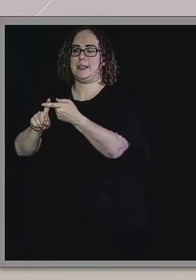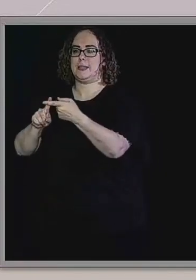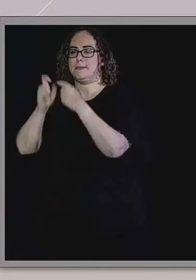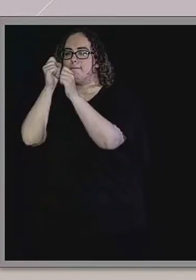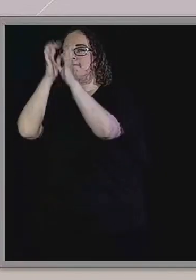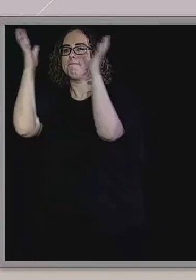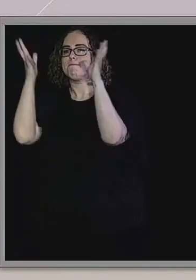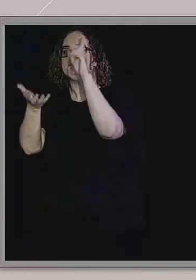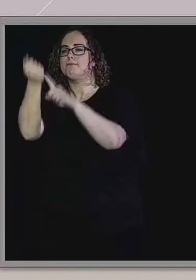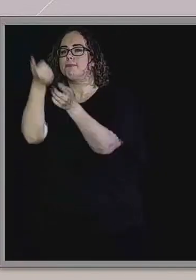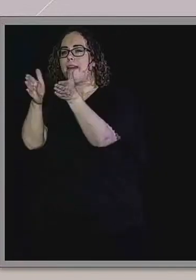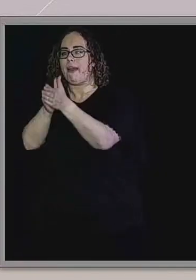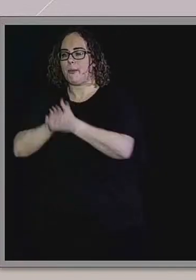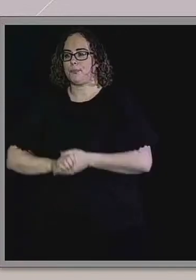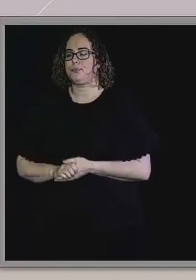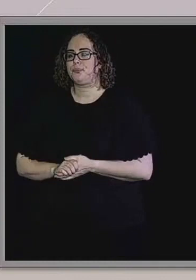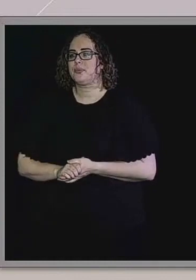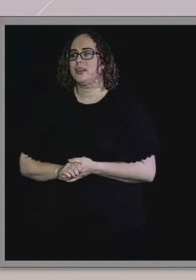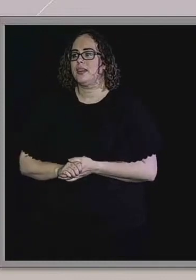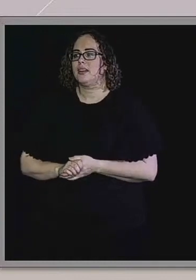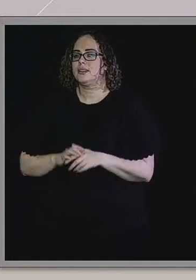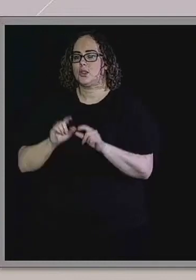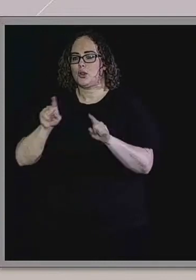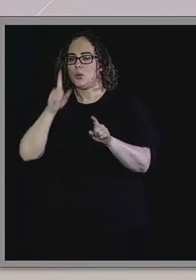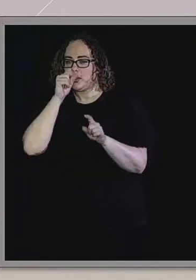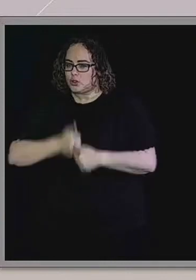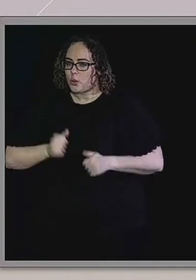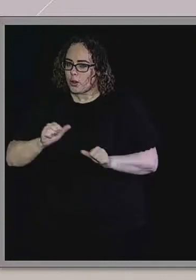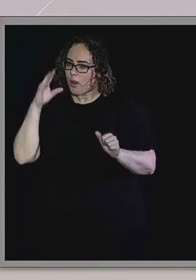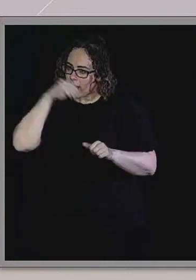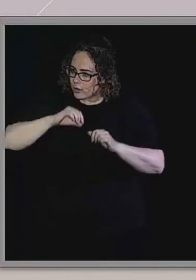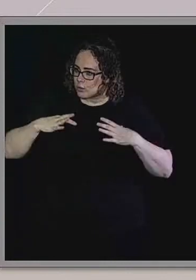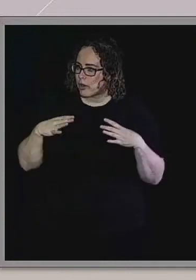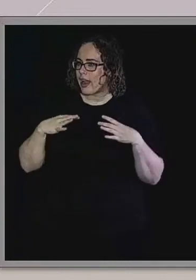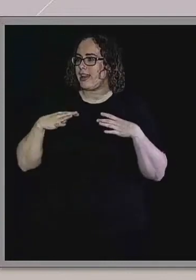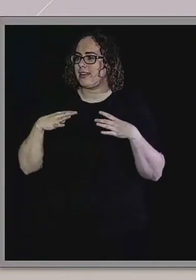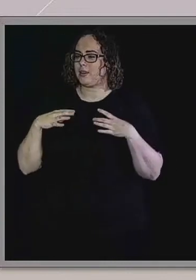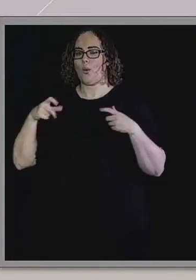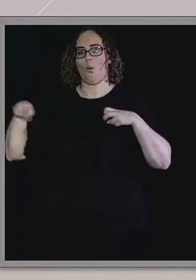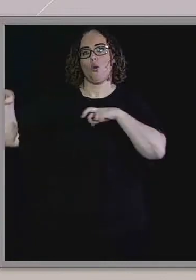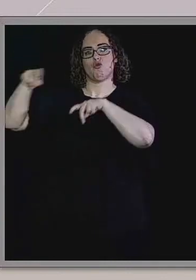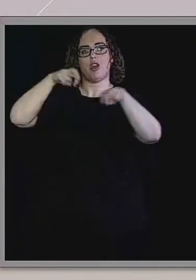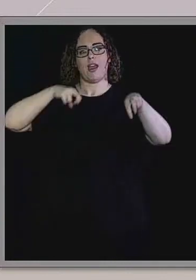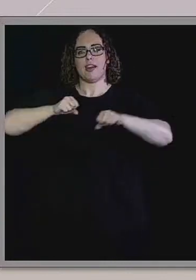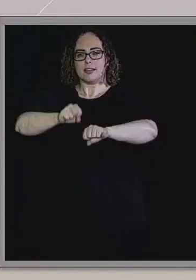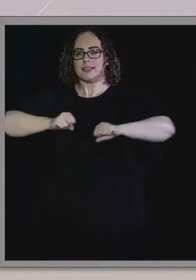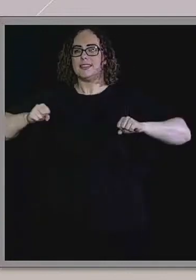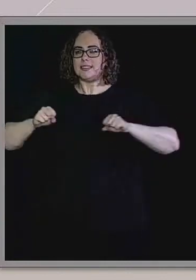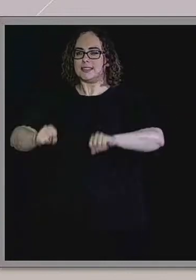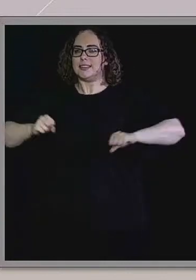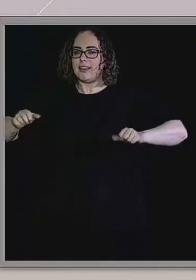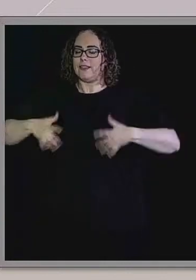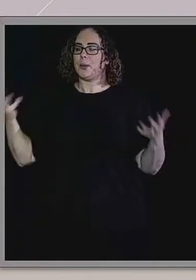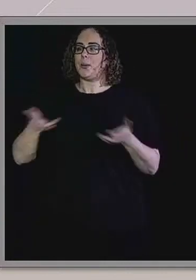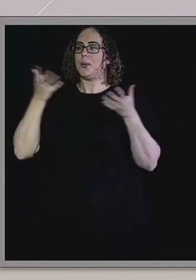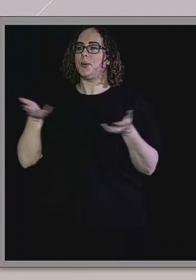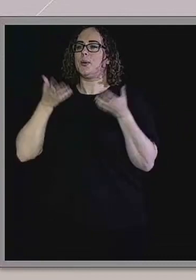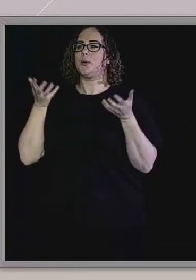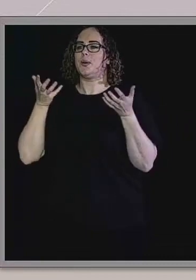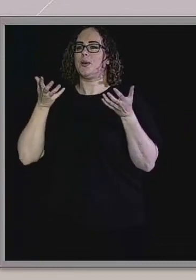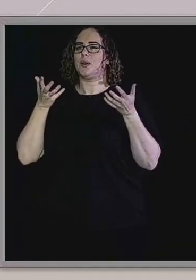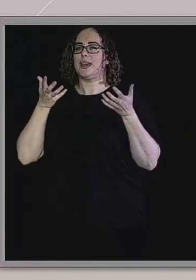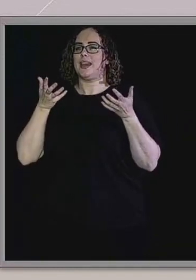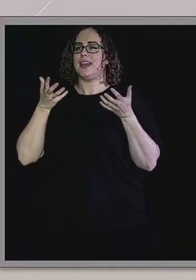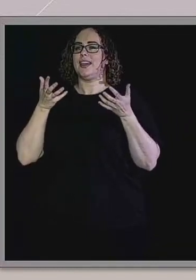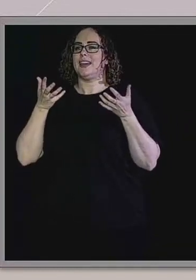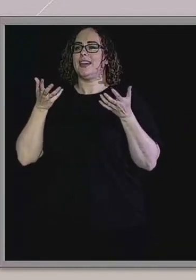Do take a lunch break. This is your opportunity to stretch your legs, grab some sunlight and some oxygen